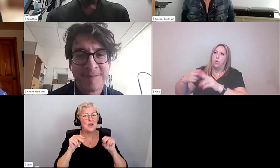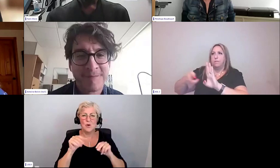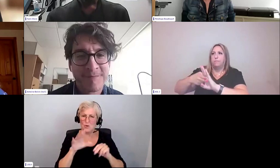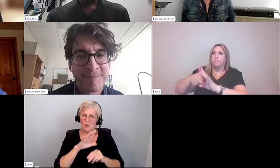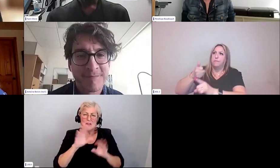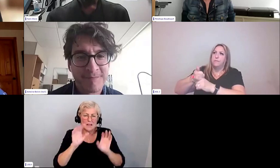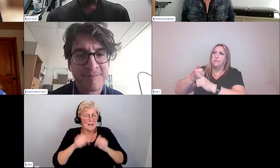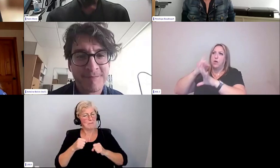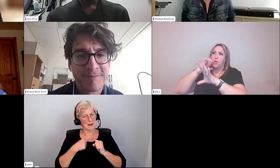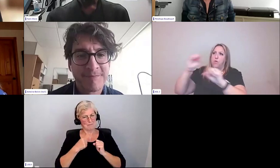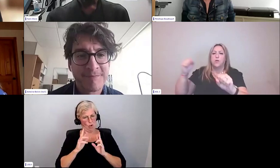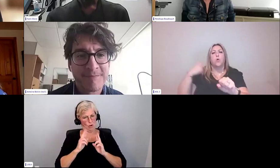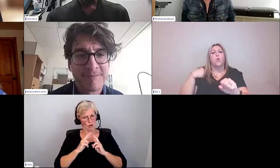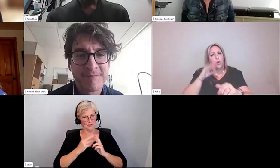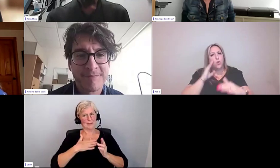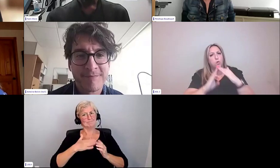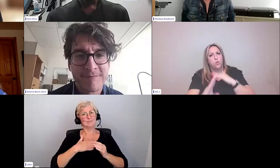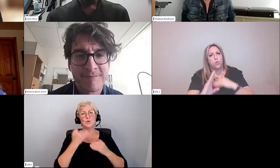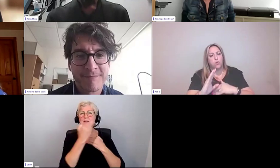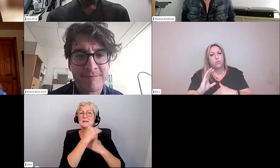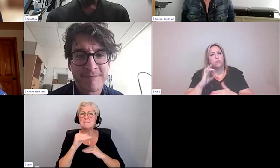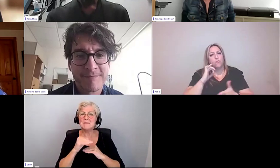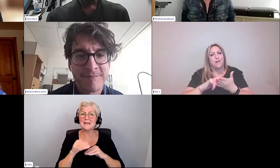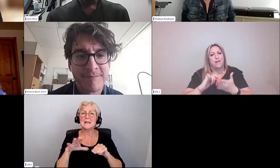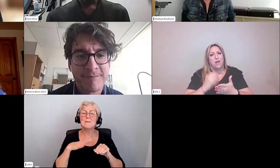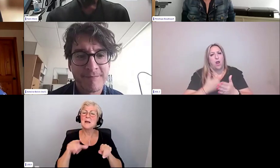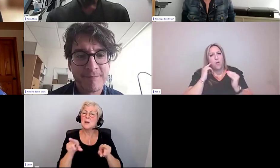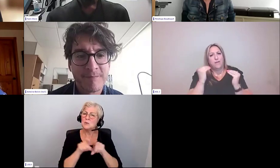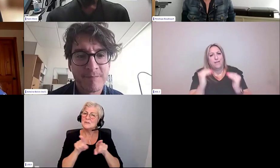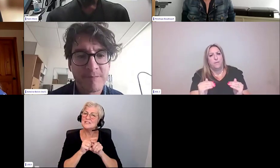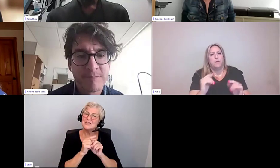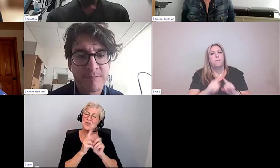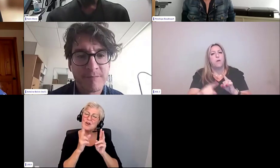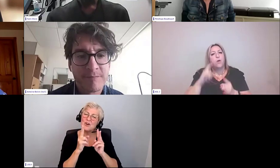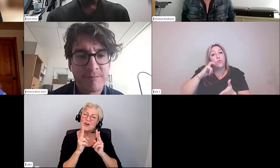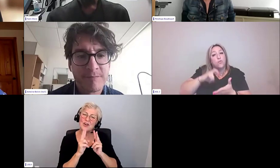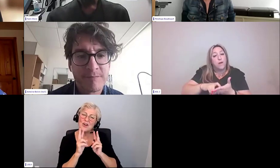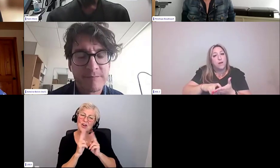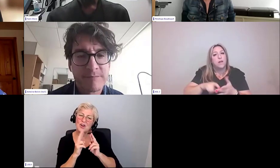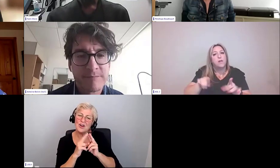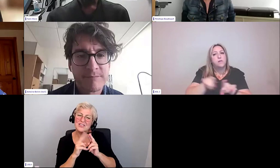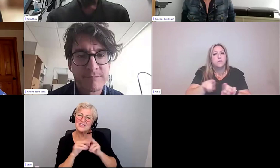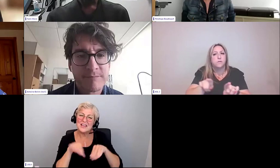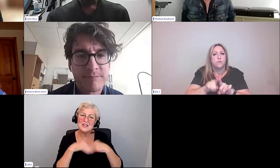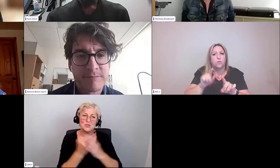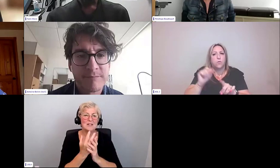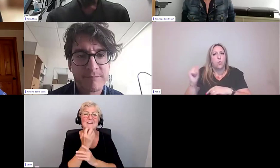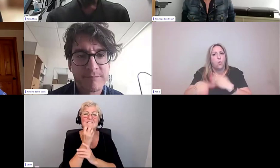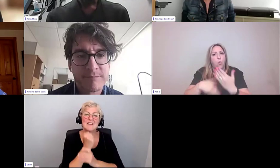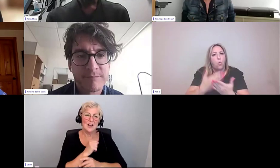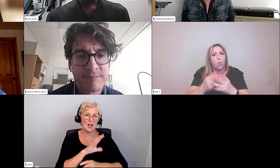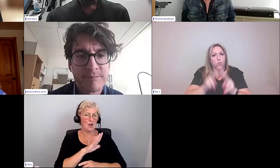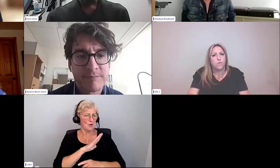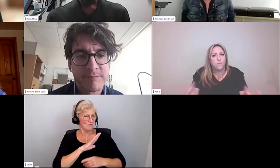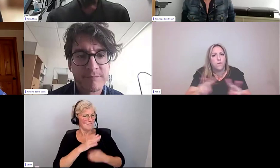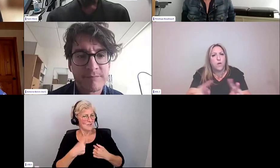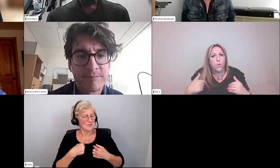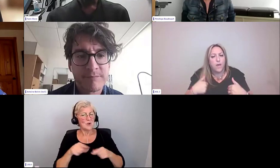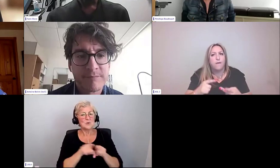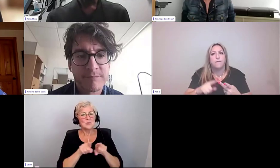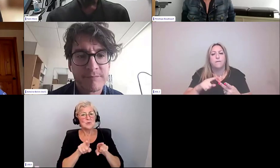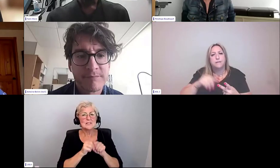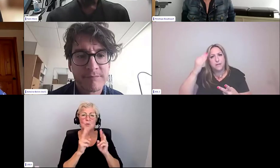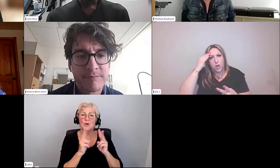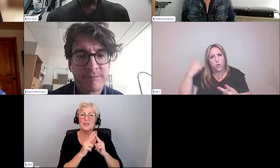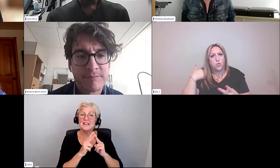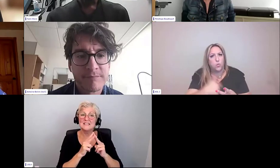this humility of recognizing our limits also, but to recognize also all the values that we have and the knowledge that we have, and